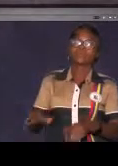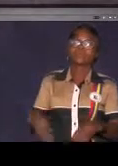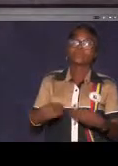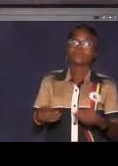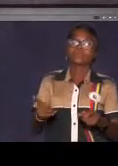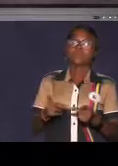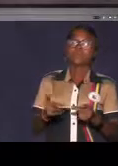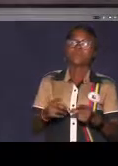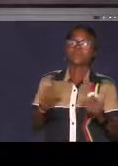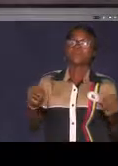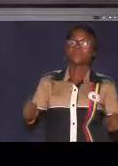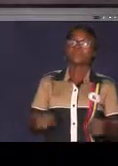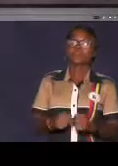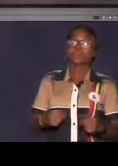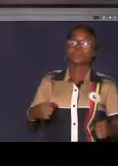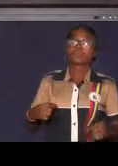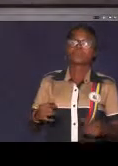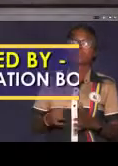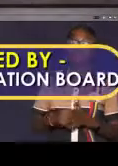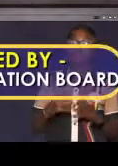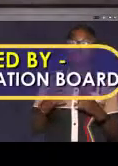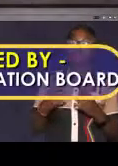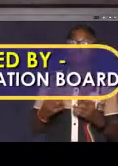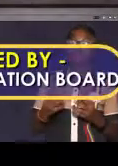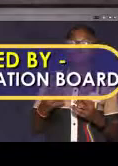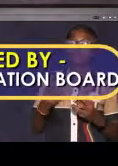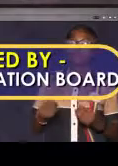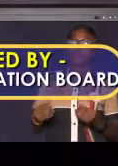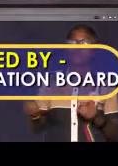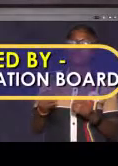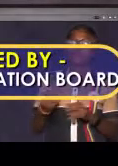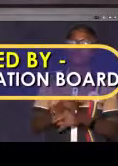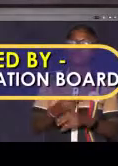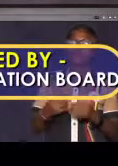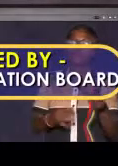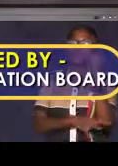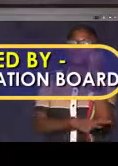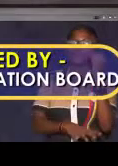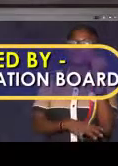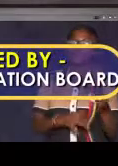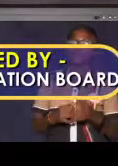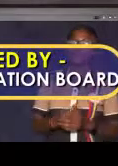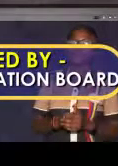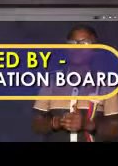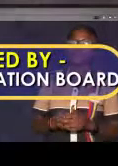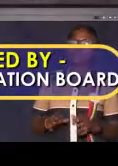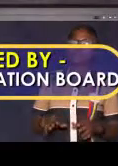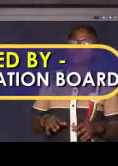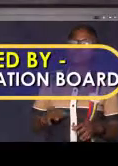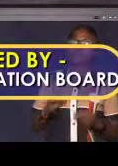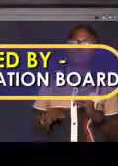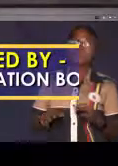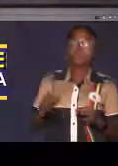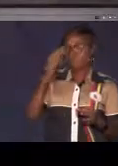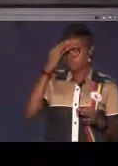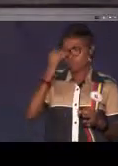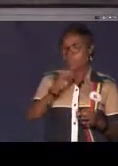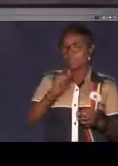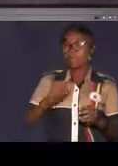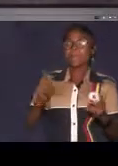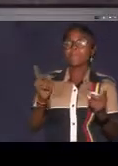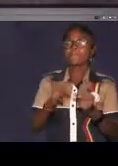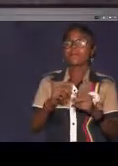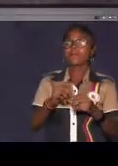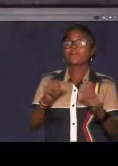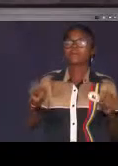looking for the root. Finding the square of numbers is easy. You just multiply them, but finding the root is what is more challenging. If you know a perfect